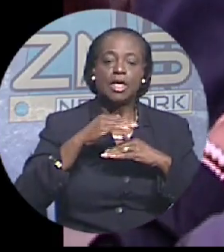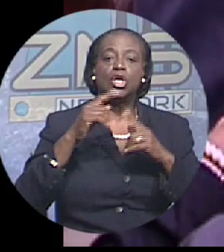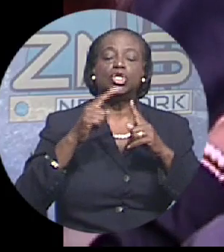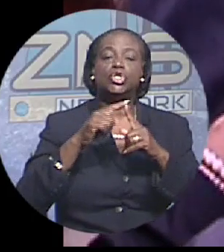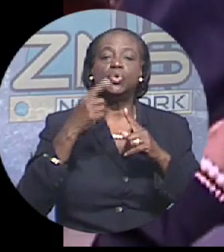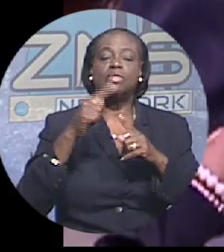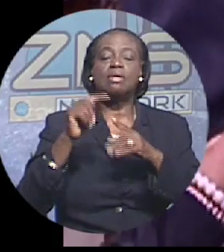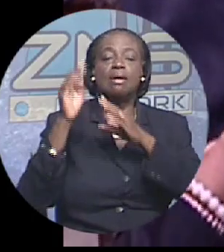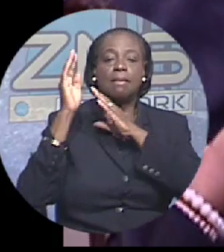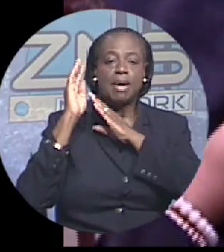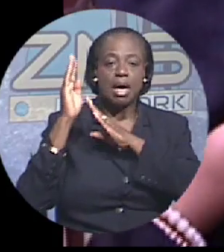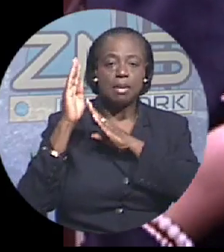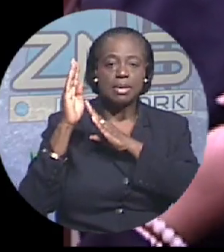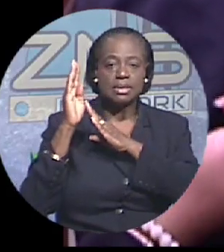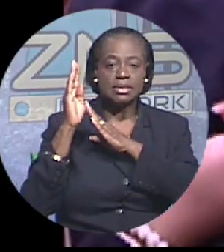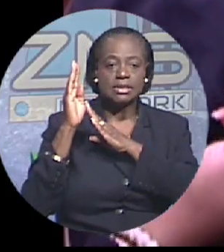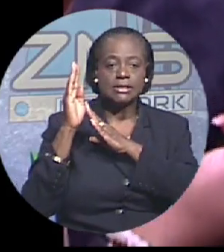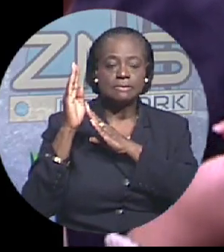Bahamas,